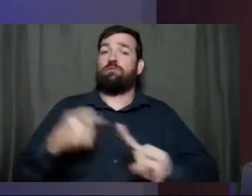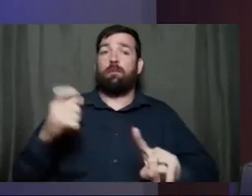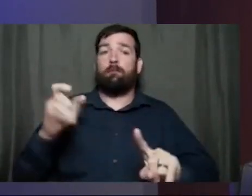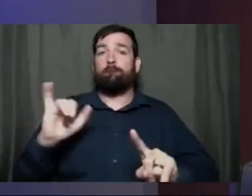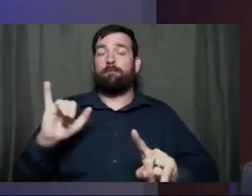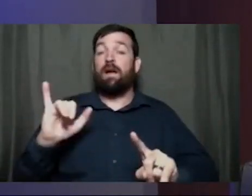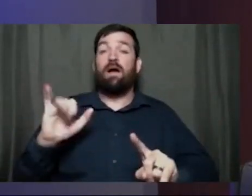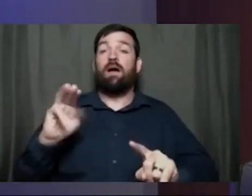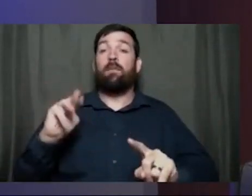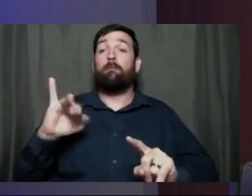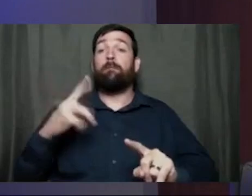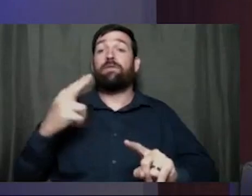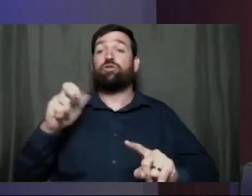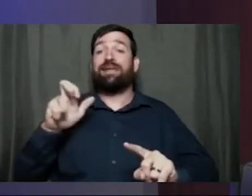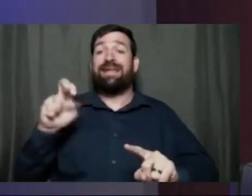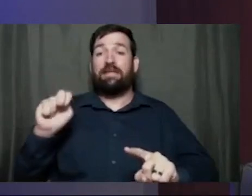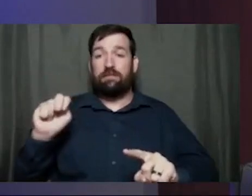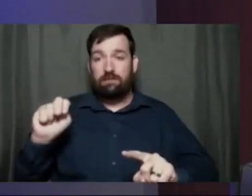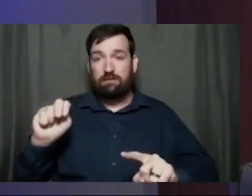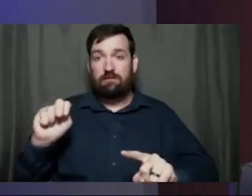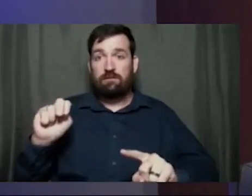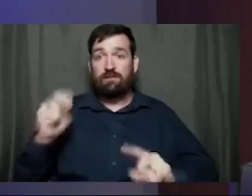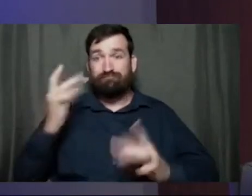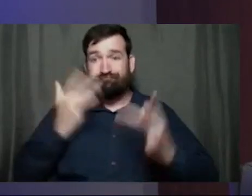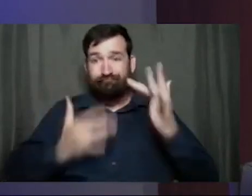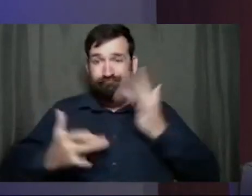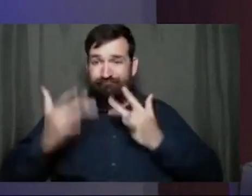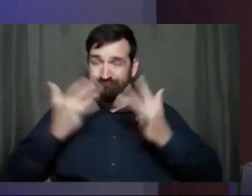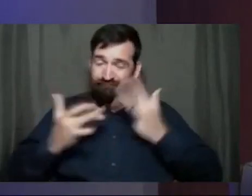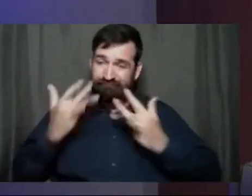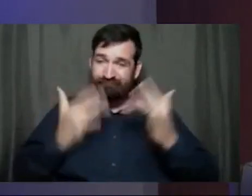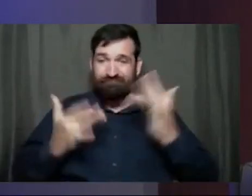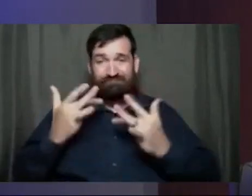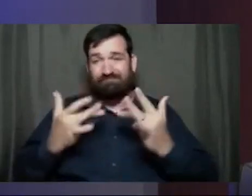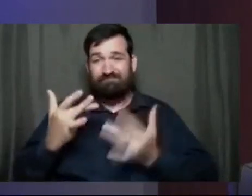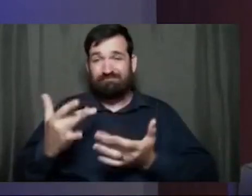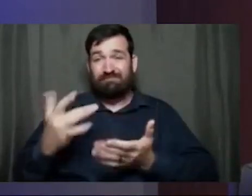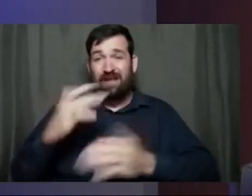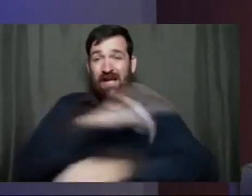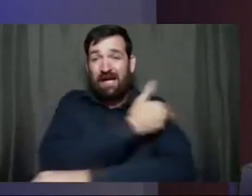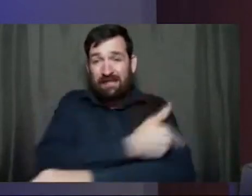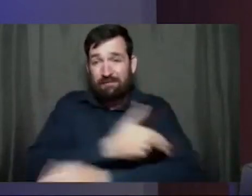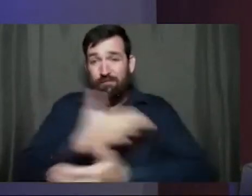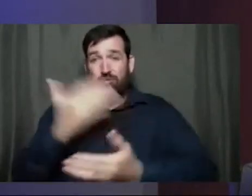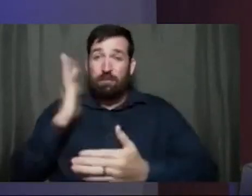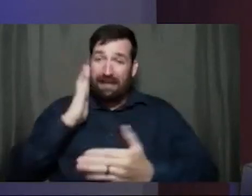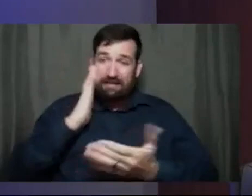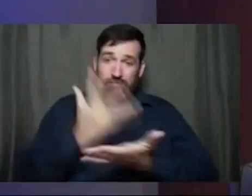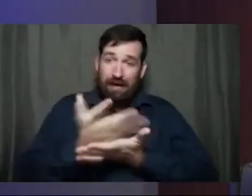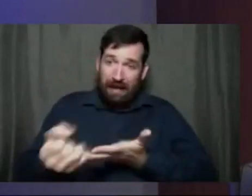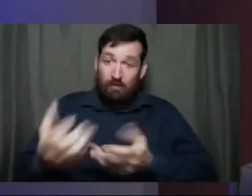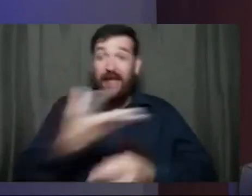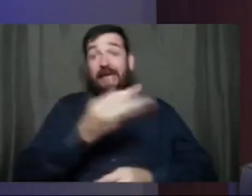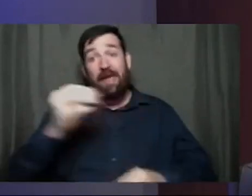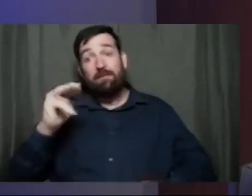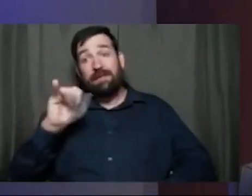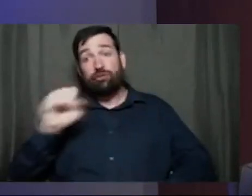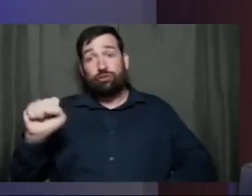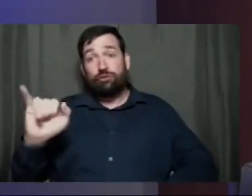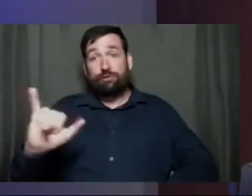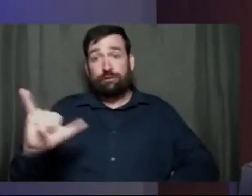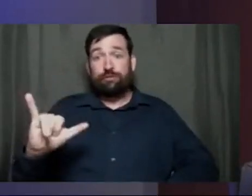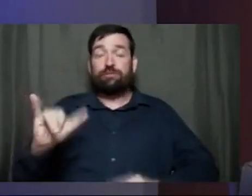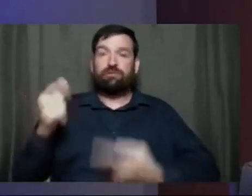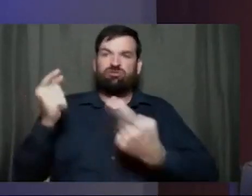Michigan, where they are running out of hospital beds, and Massachusetts too. Even with a higher vaccination rate, they're having some struggles getting people